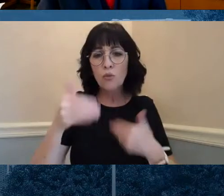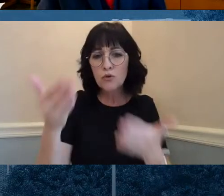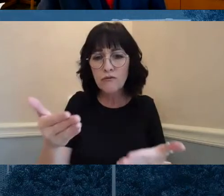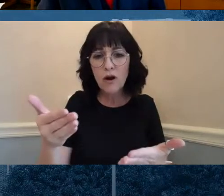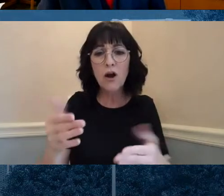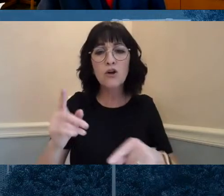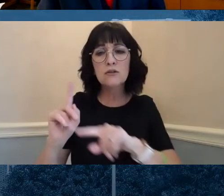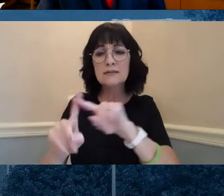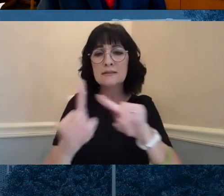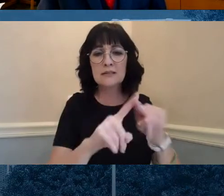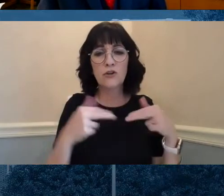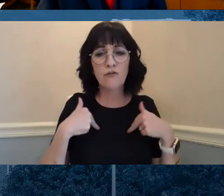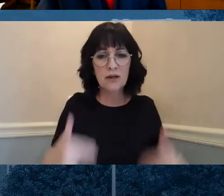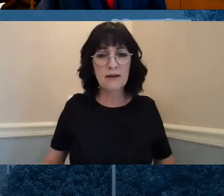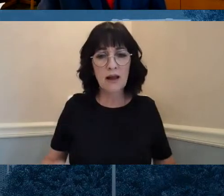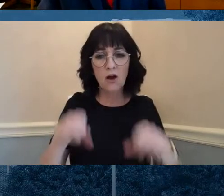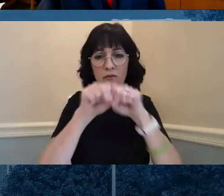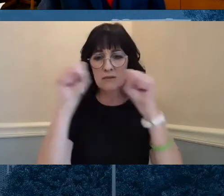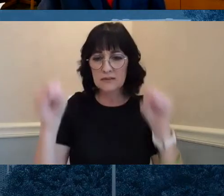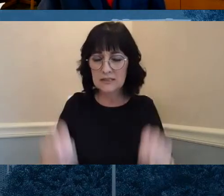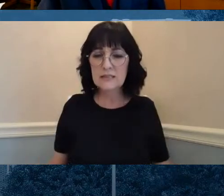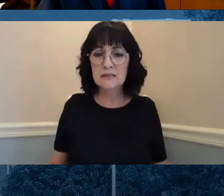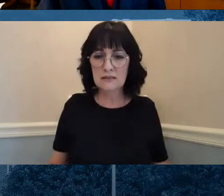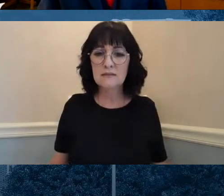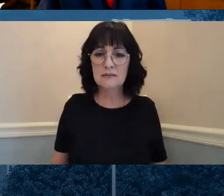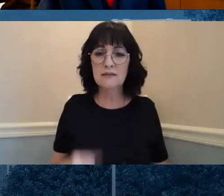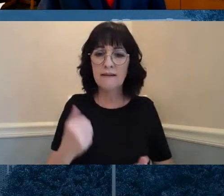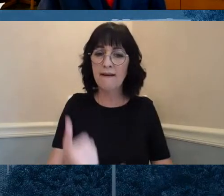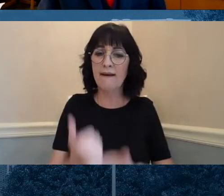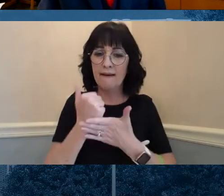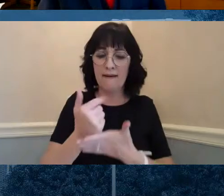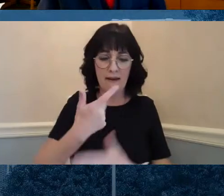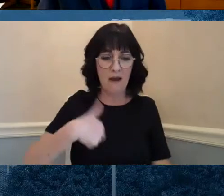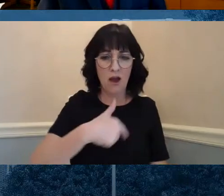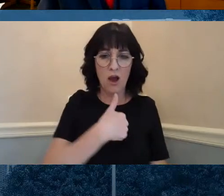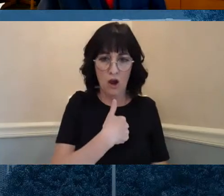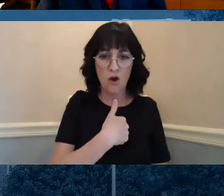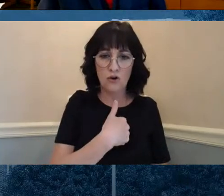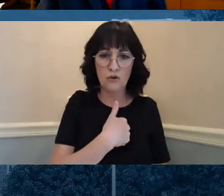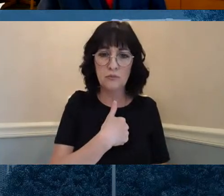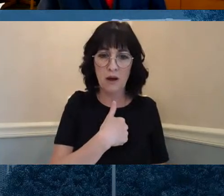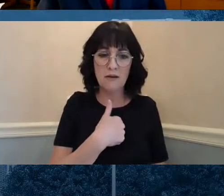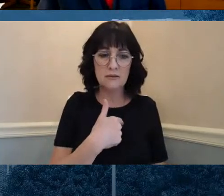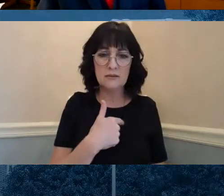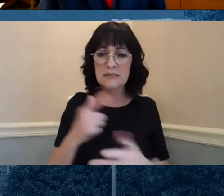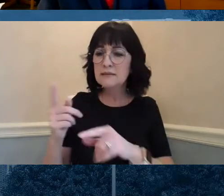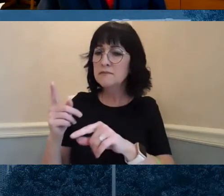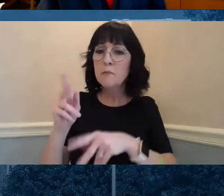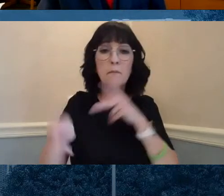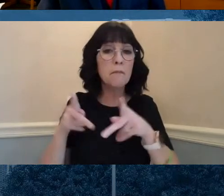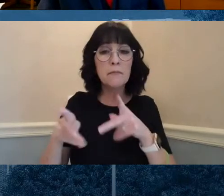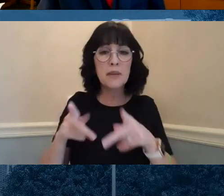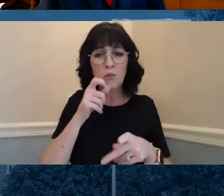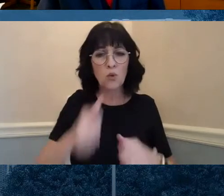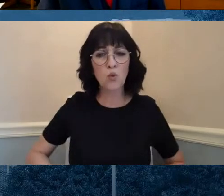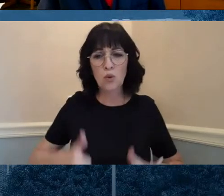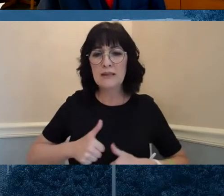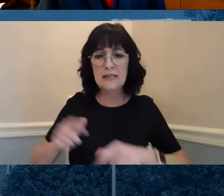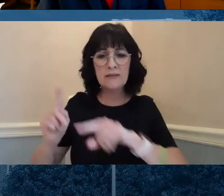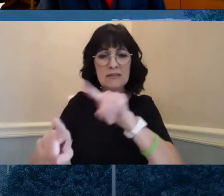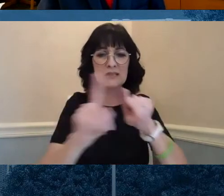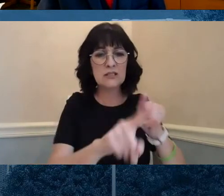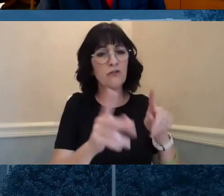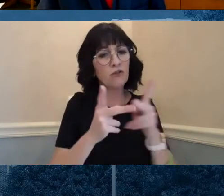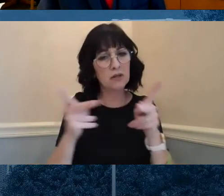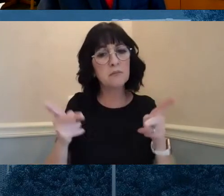through this in our different communities and our different neighborhoods. Please remember, though, that as we